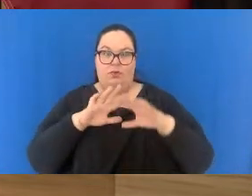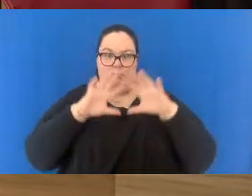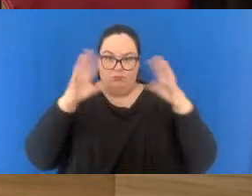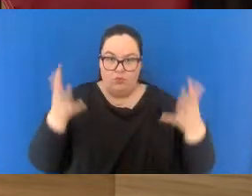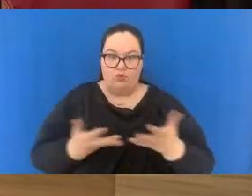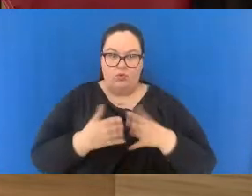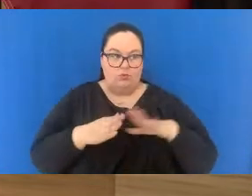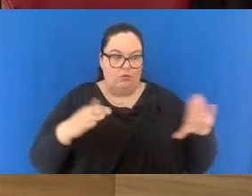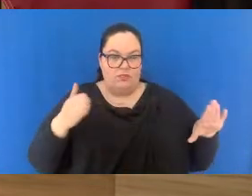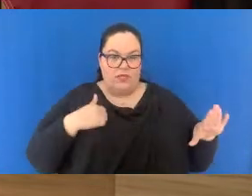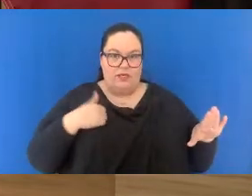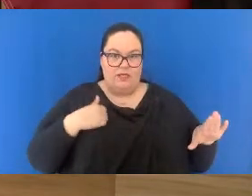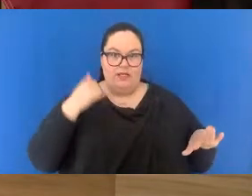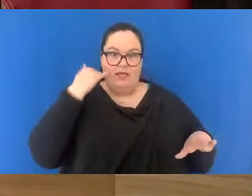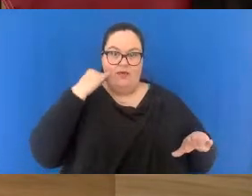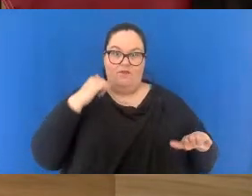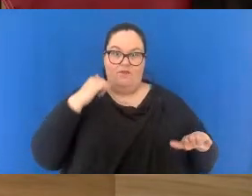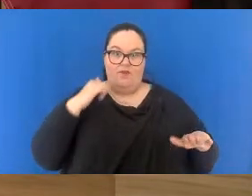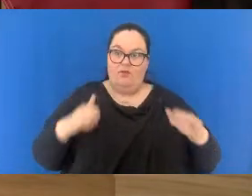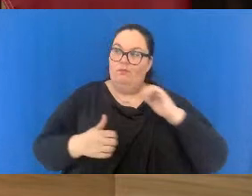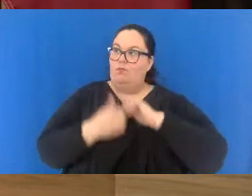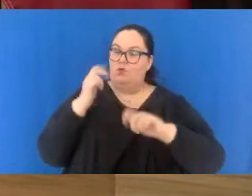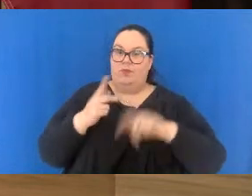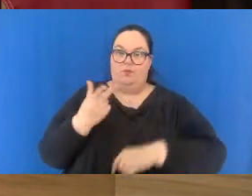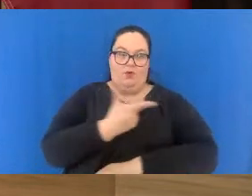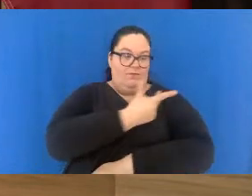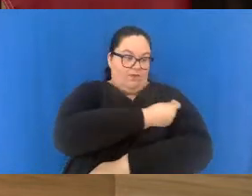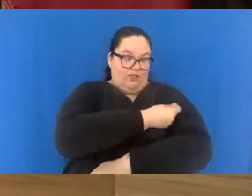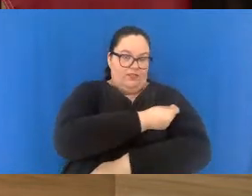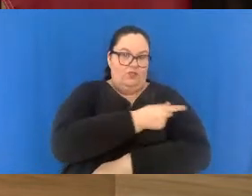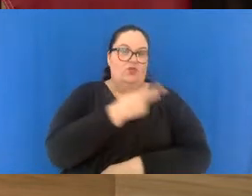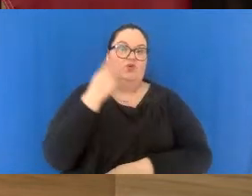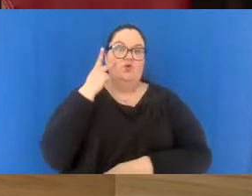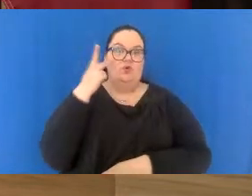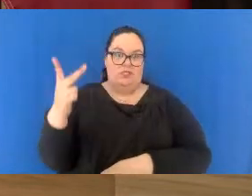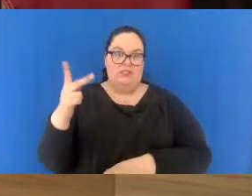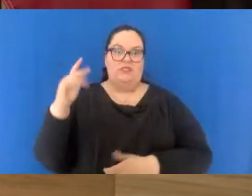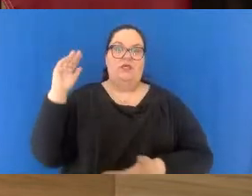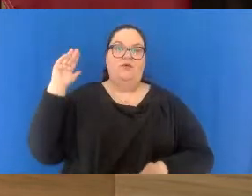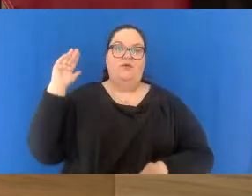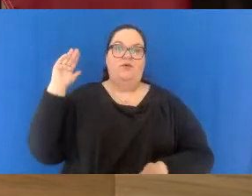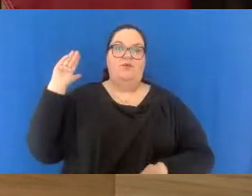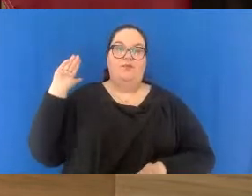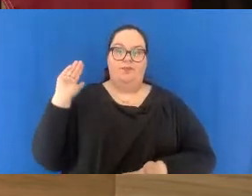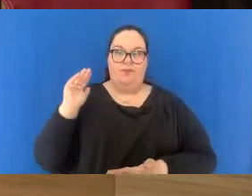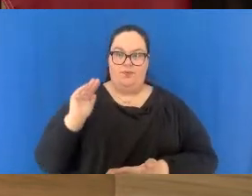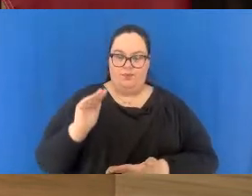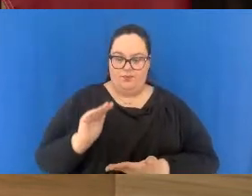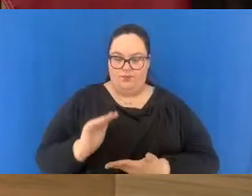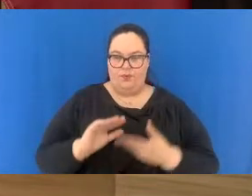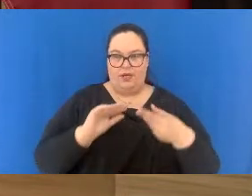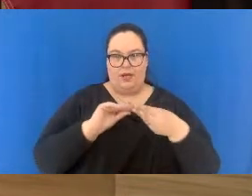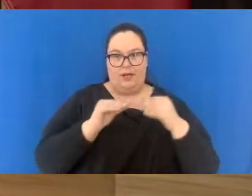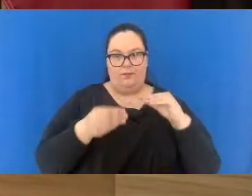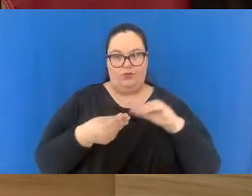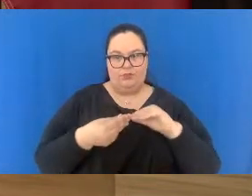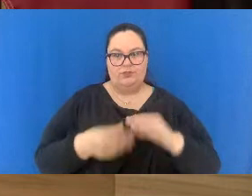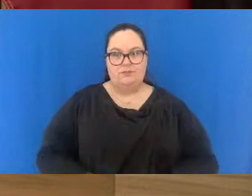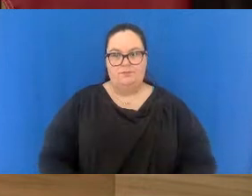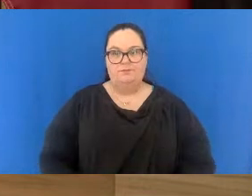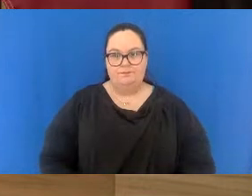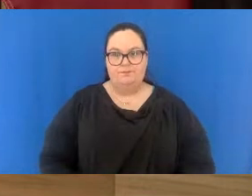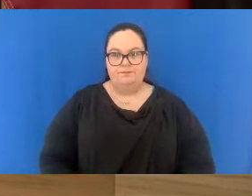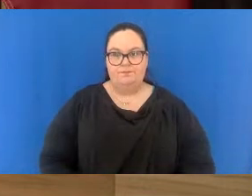get a certain amount of the population vaccinated, you do see a population level decrease in cases in those populations that have